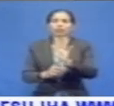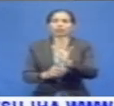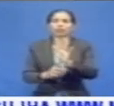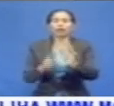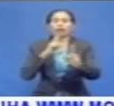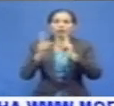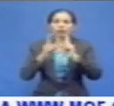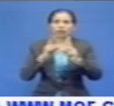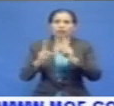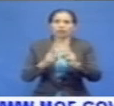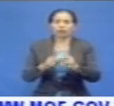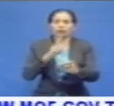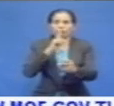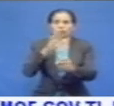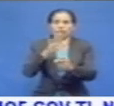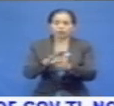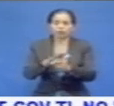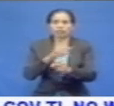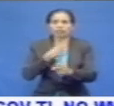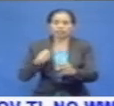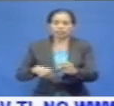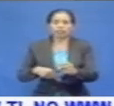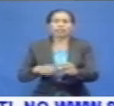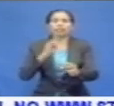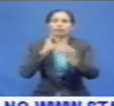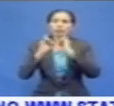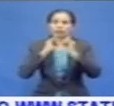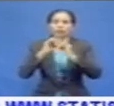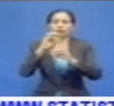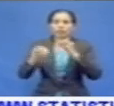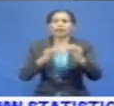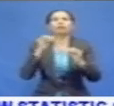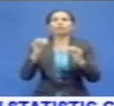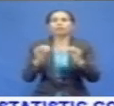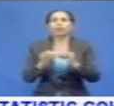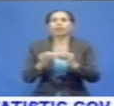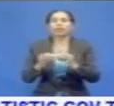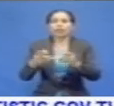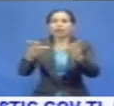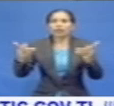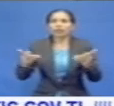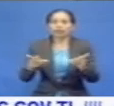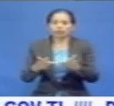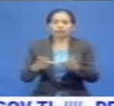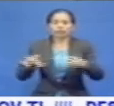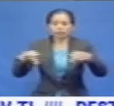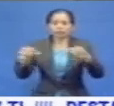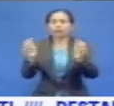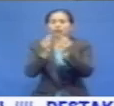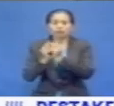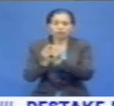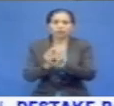talked with your Prime Minister about the Chinese donation, also about the possible cooperation